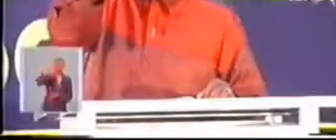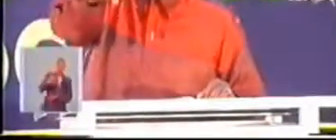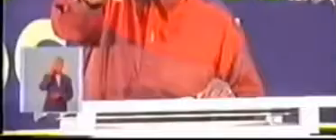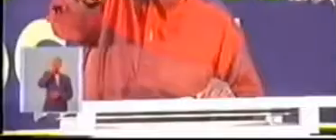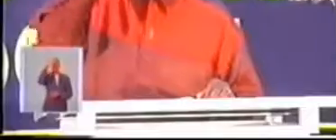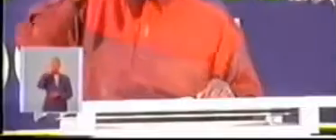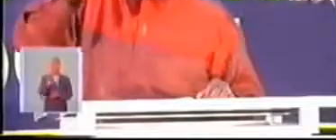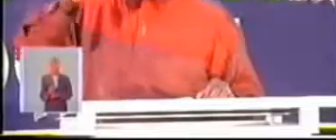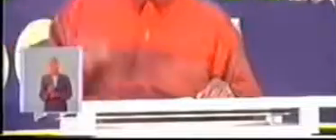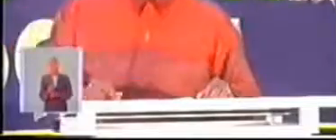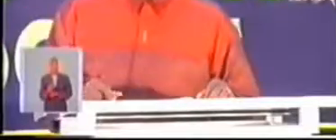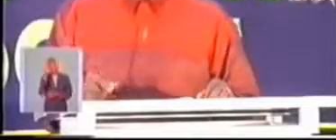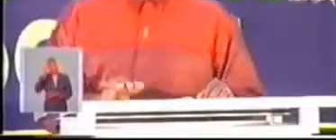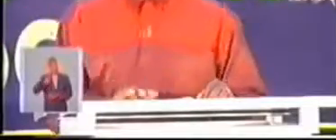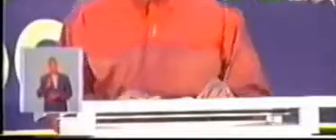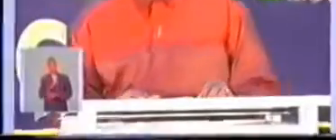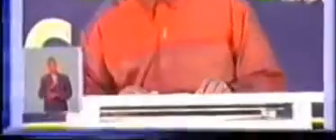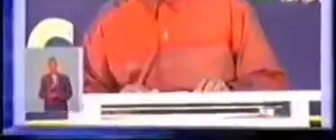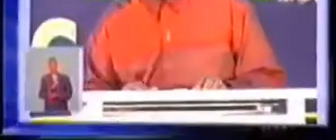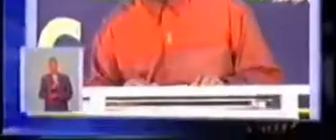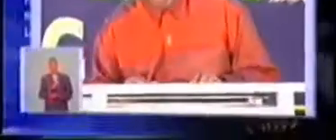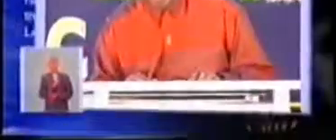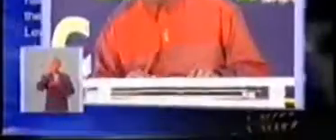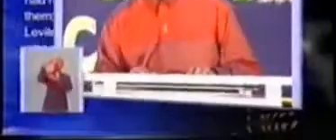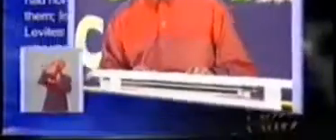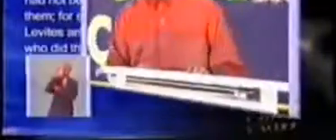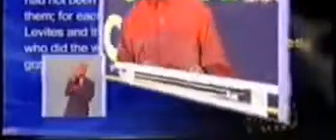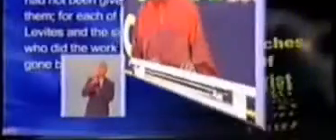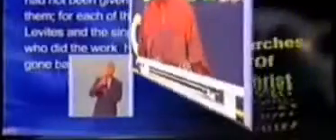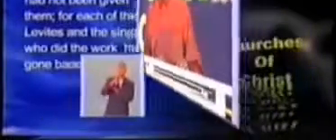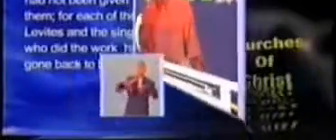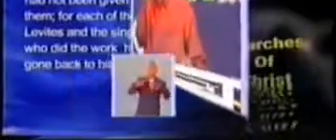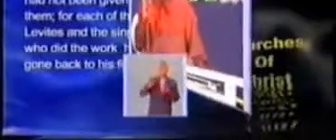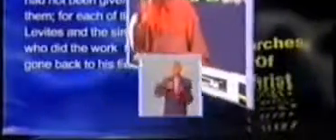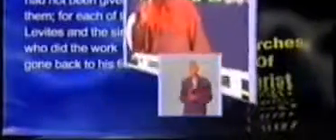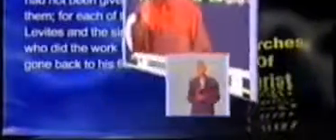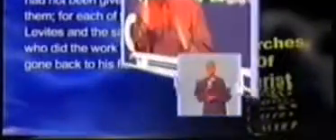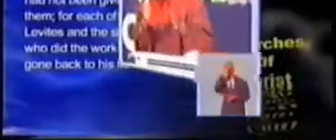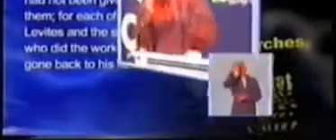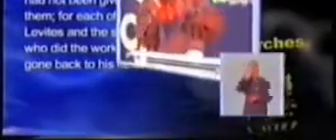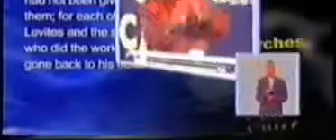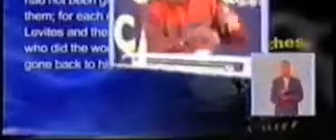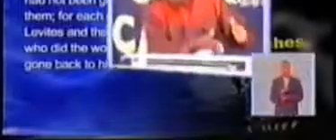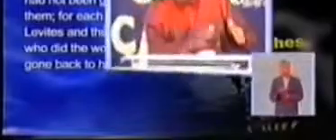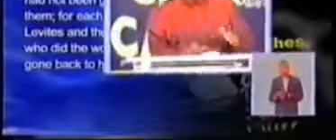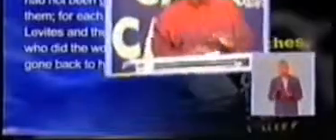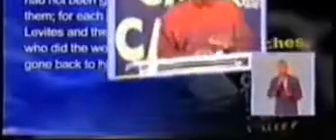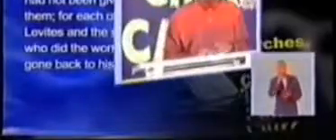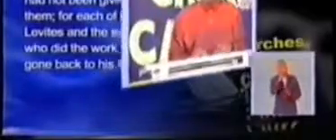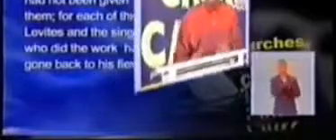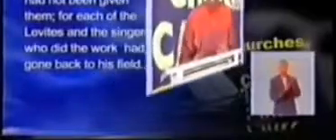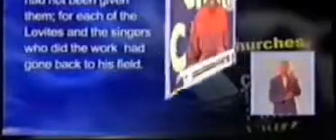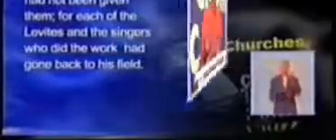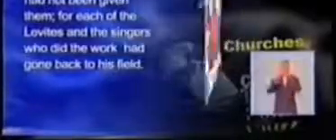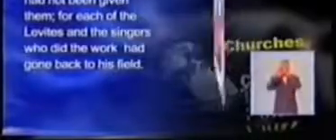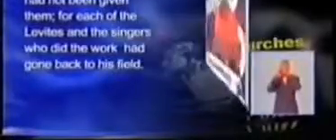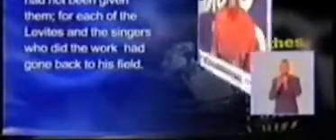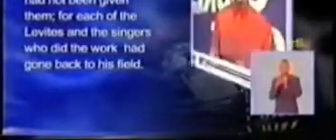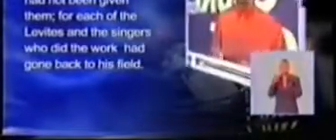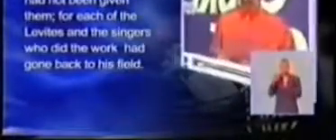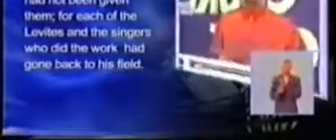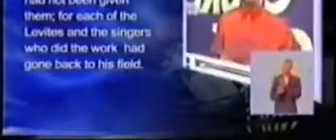si yankopon si tia tight ene se yankopon fa tight tia e ma Christians nemom na eye osom bi mu e ro yankopon edi sai dwuma